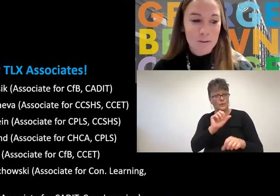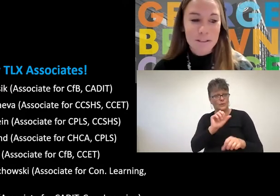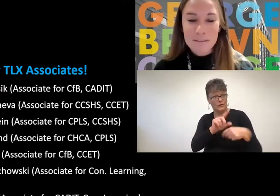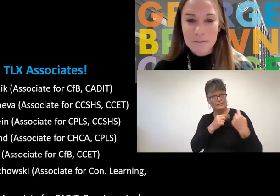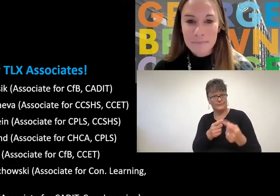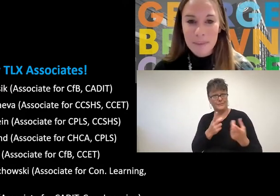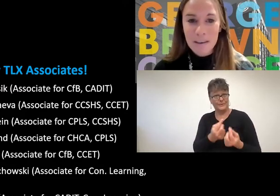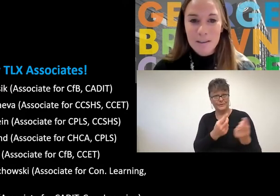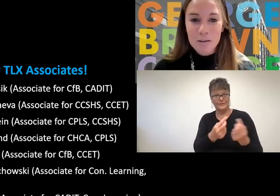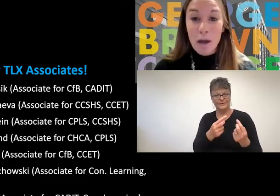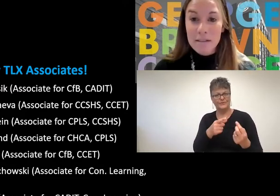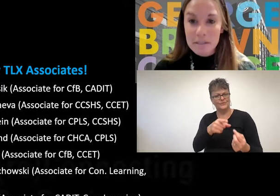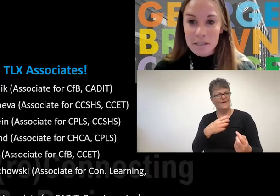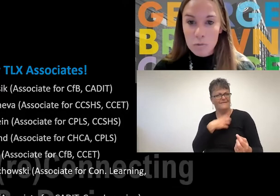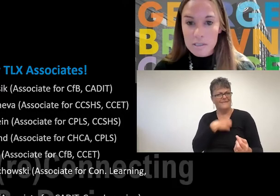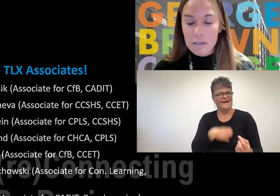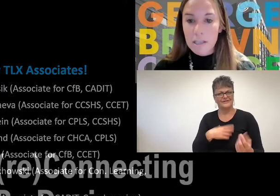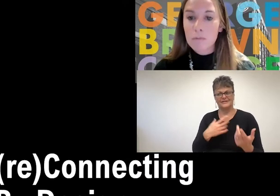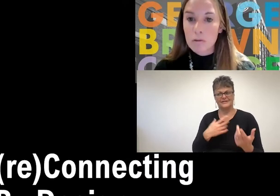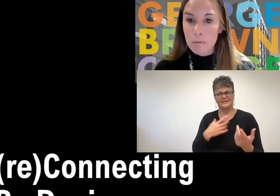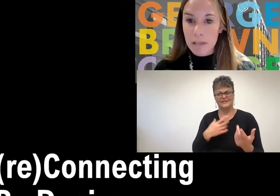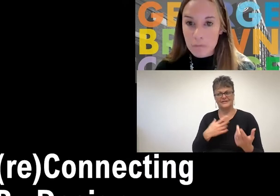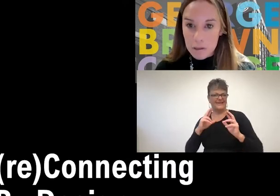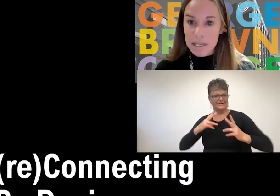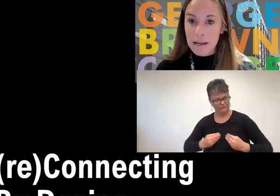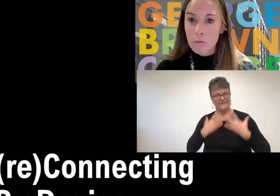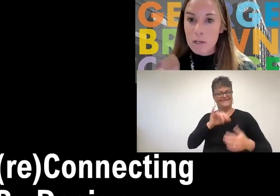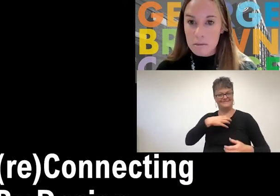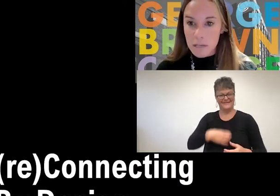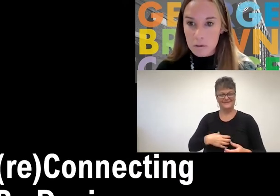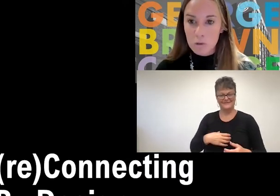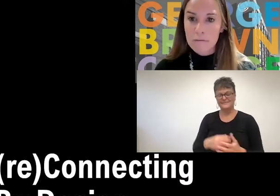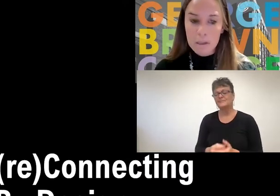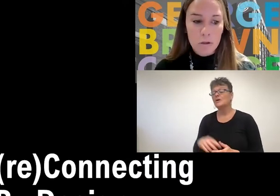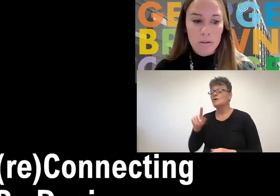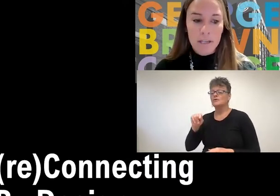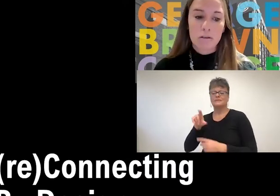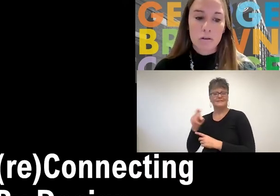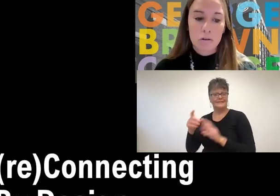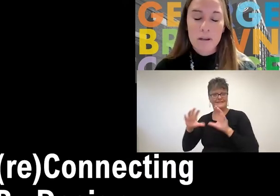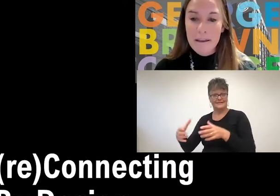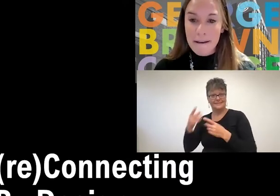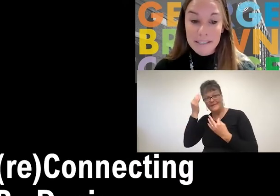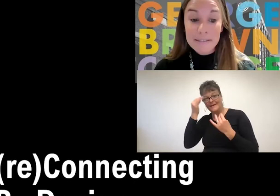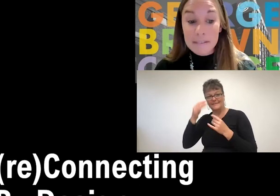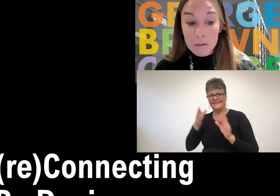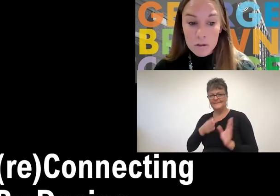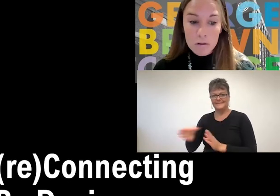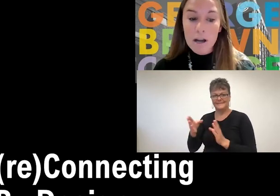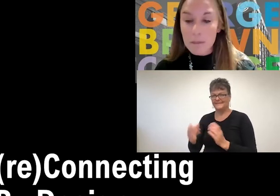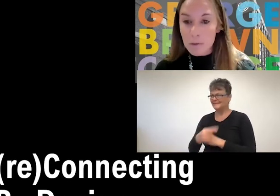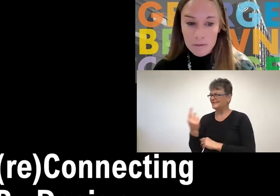on our students. So as the team was talking about the plan for today and what sort of theme we would like to